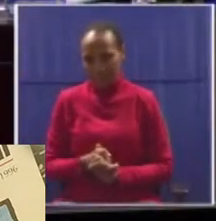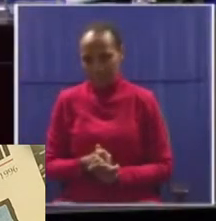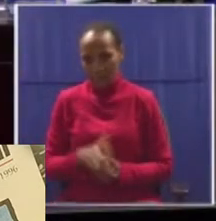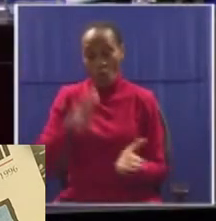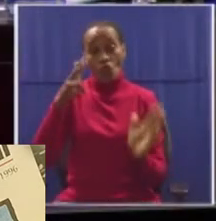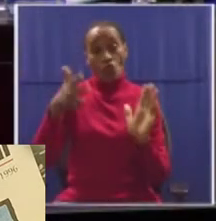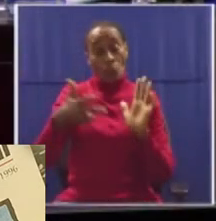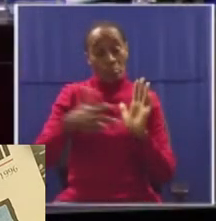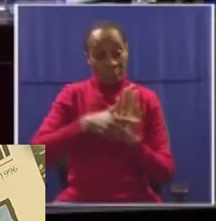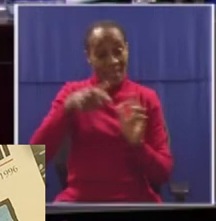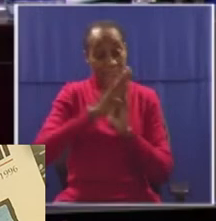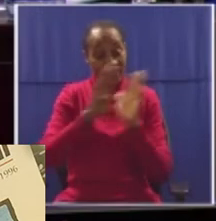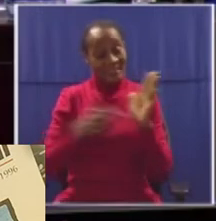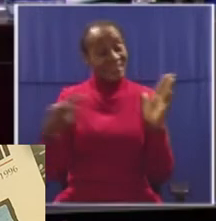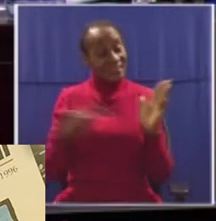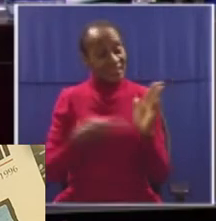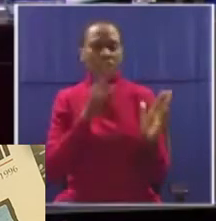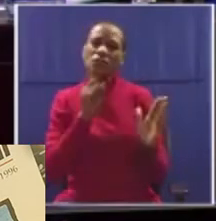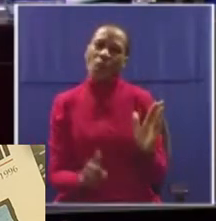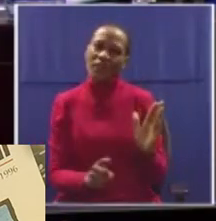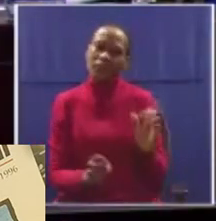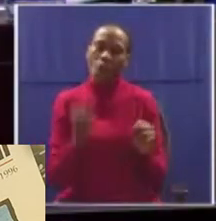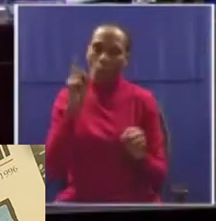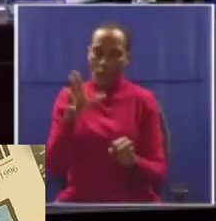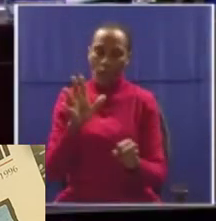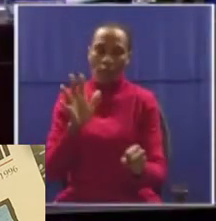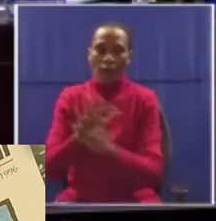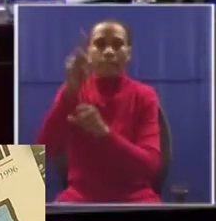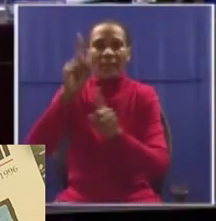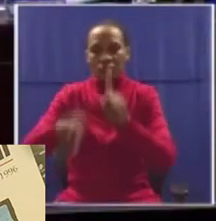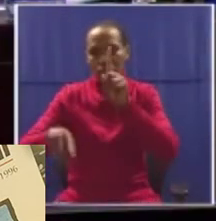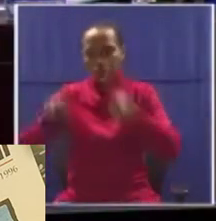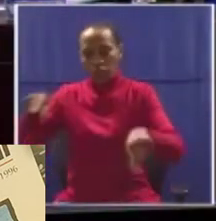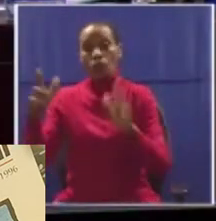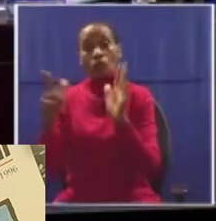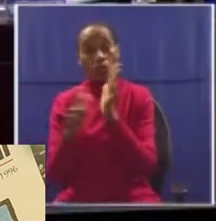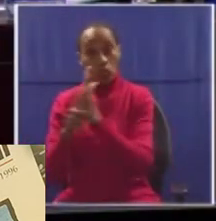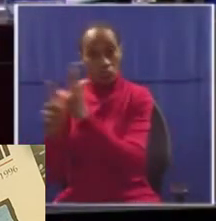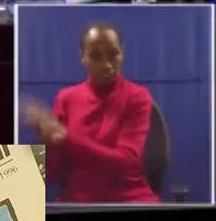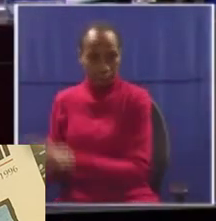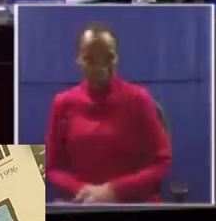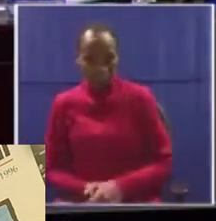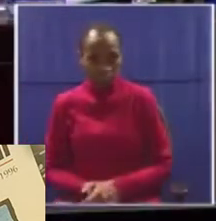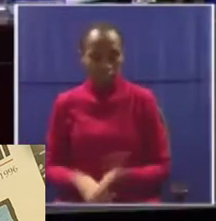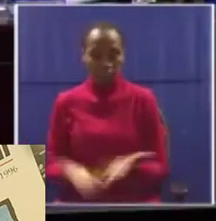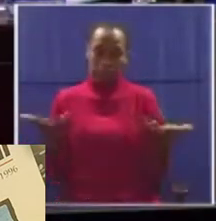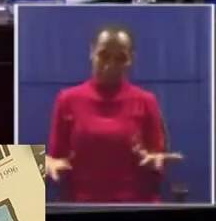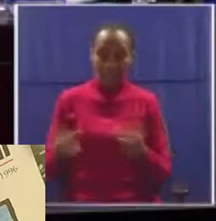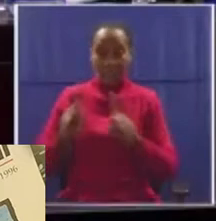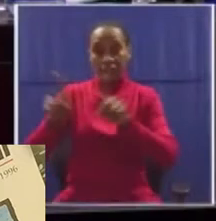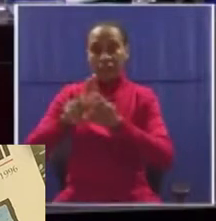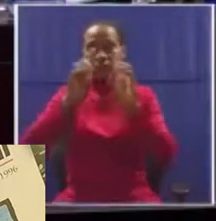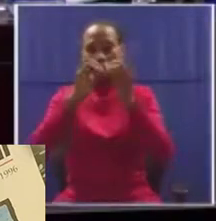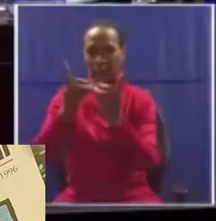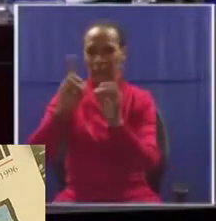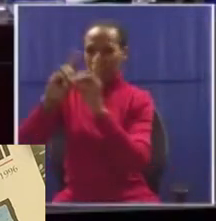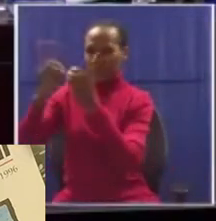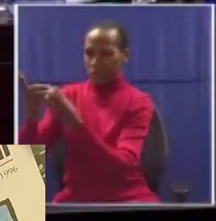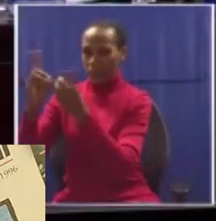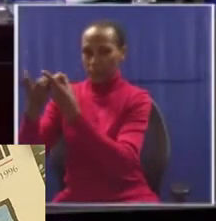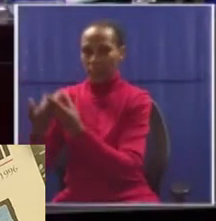the adoption of this bill could impact on such legislation relevant departments